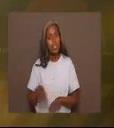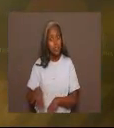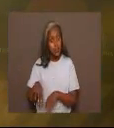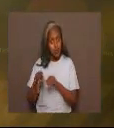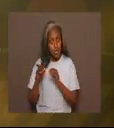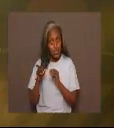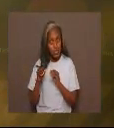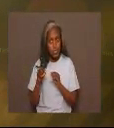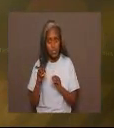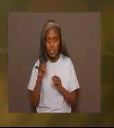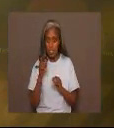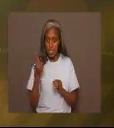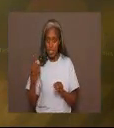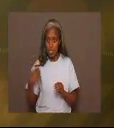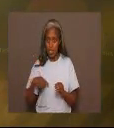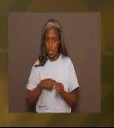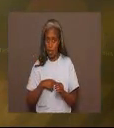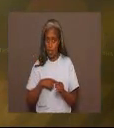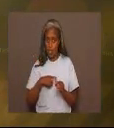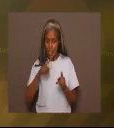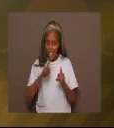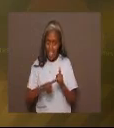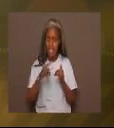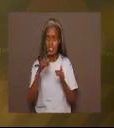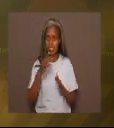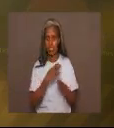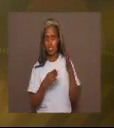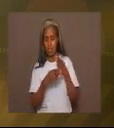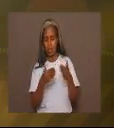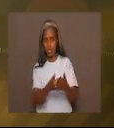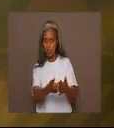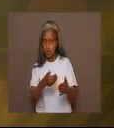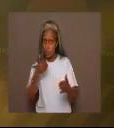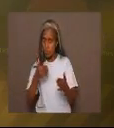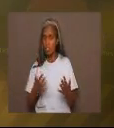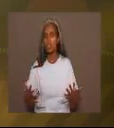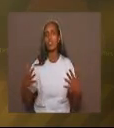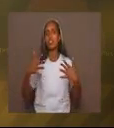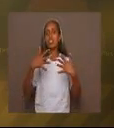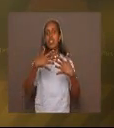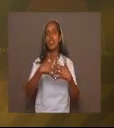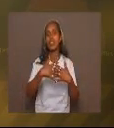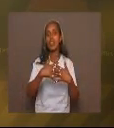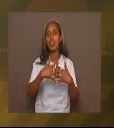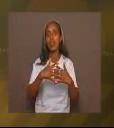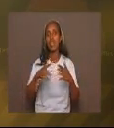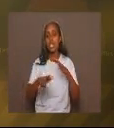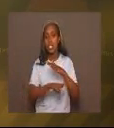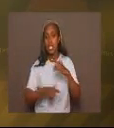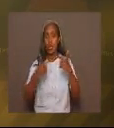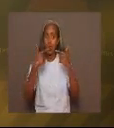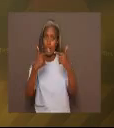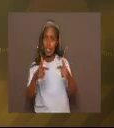Students, our last step is to subtract the integral of the lower